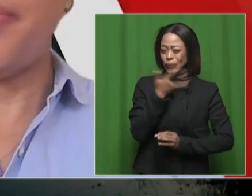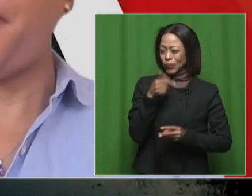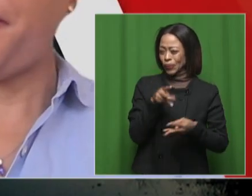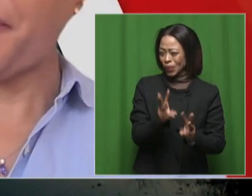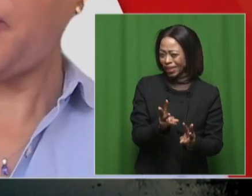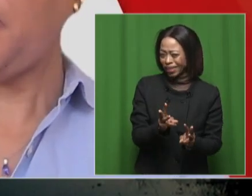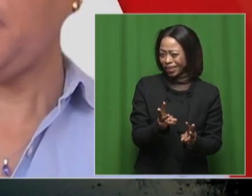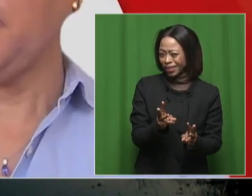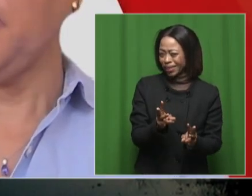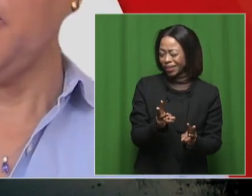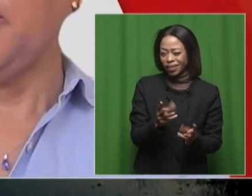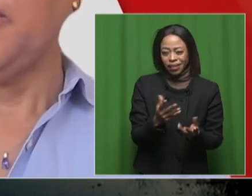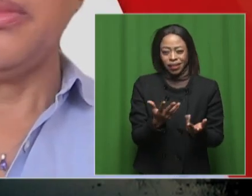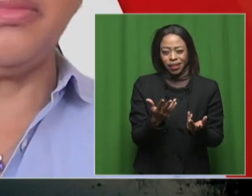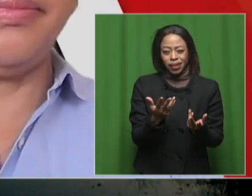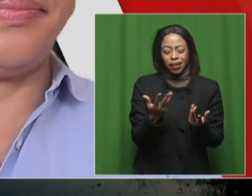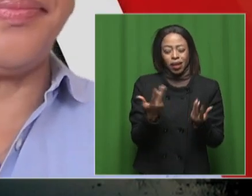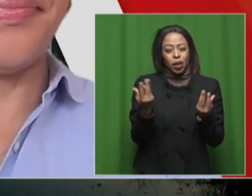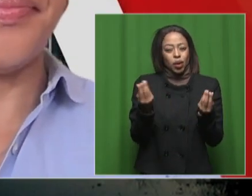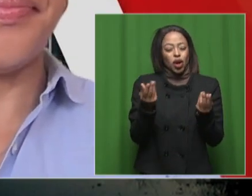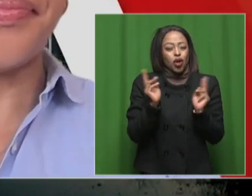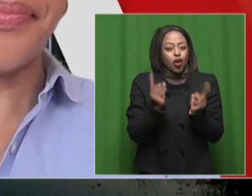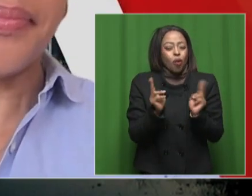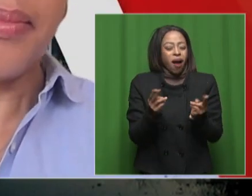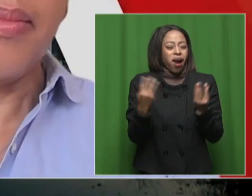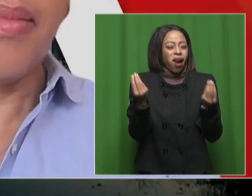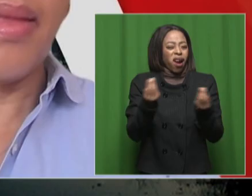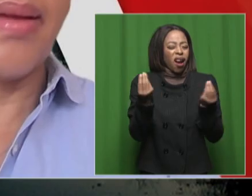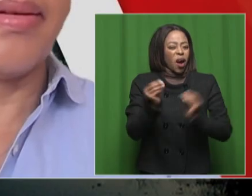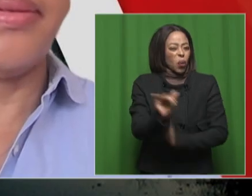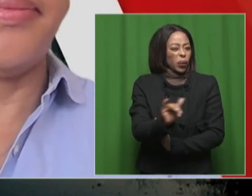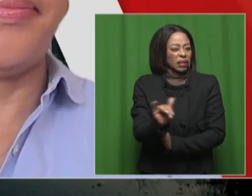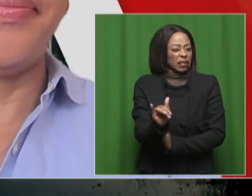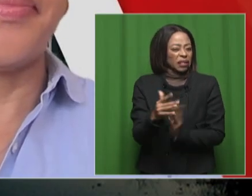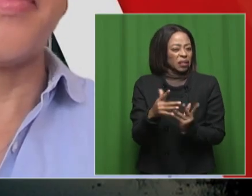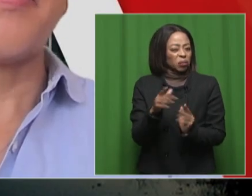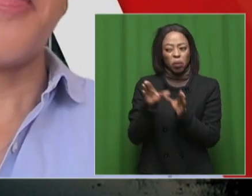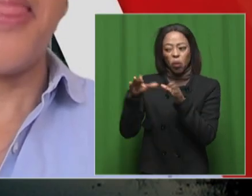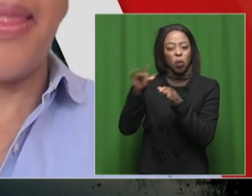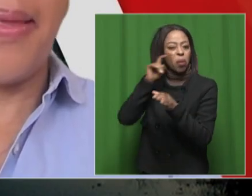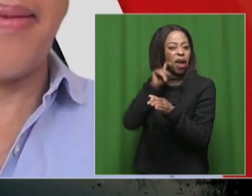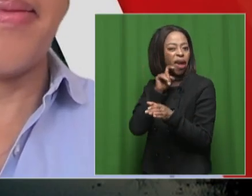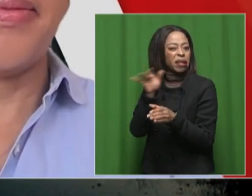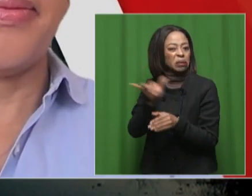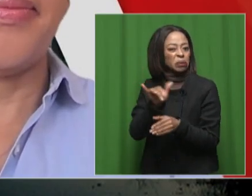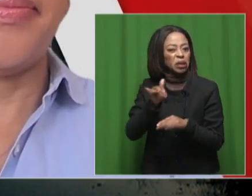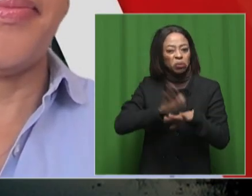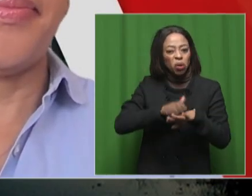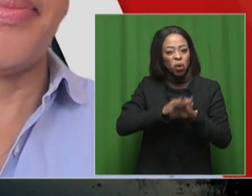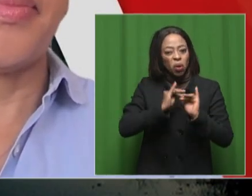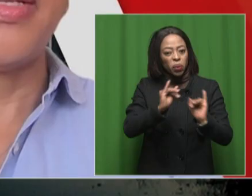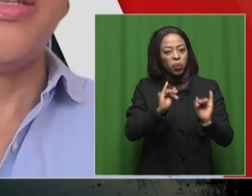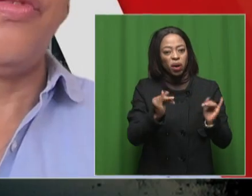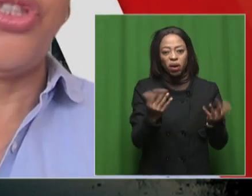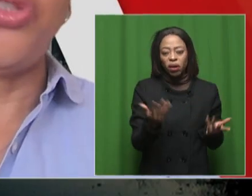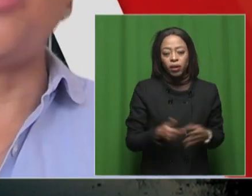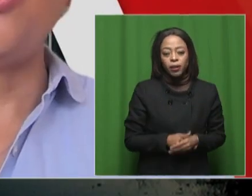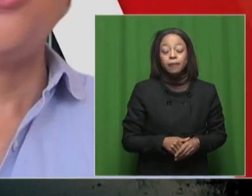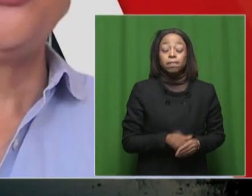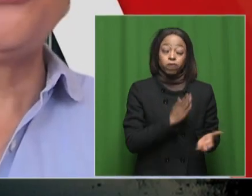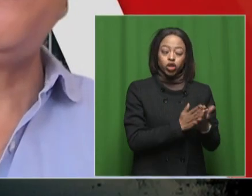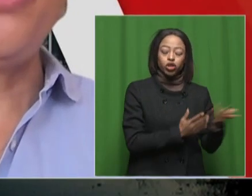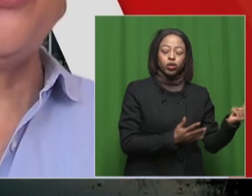most common types and, amongst which groups they may be more amplified. For